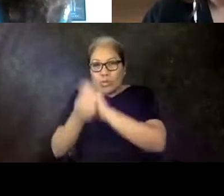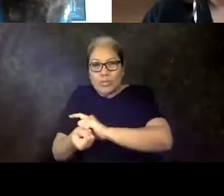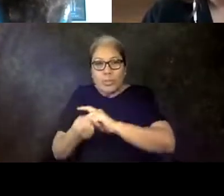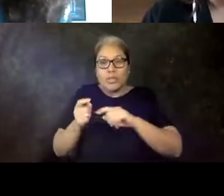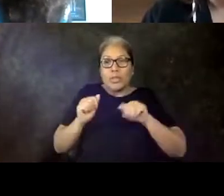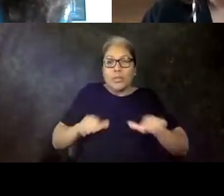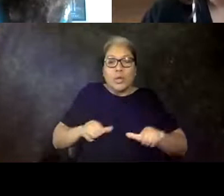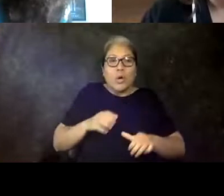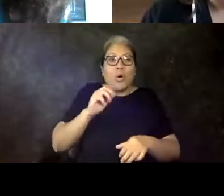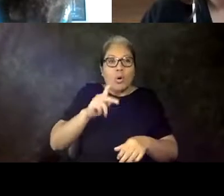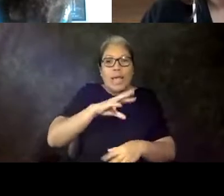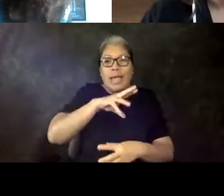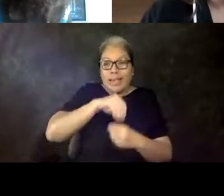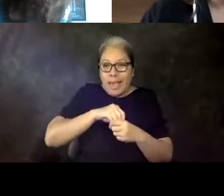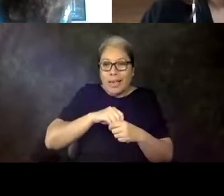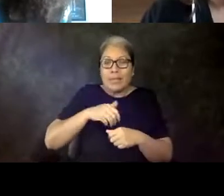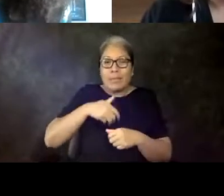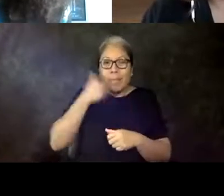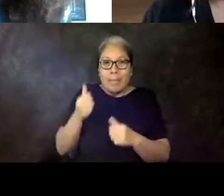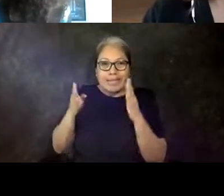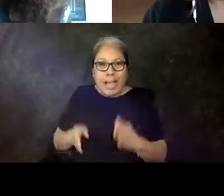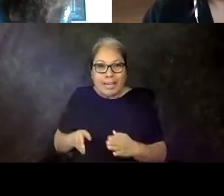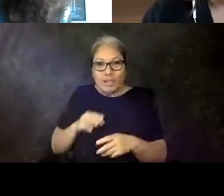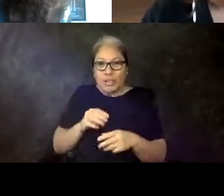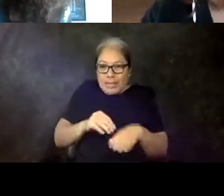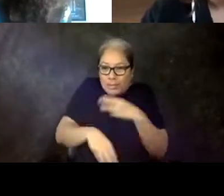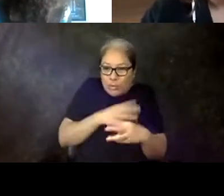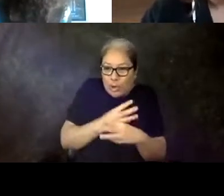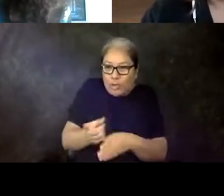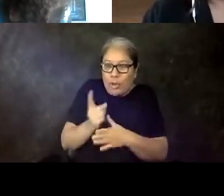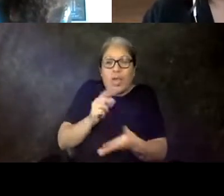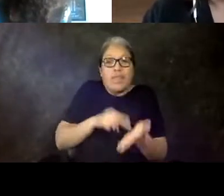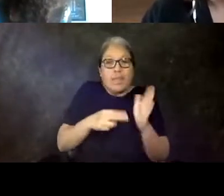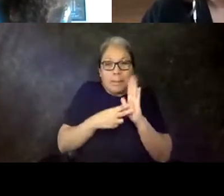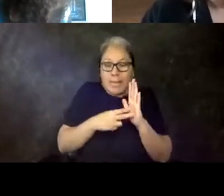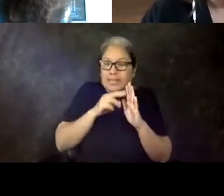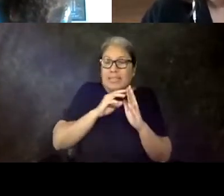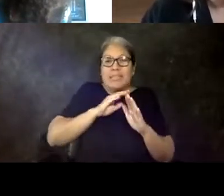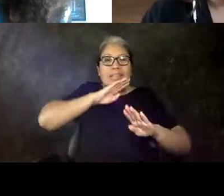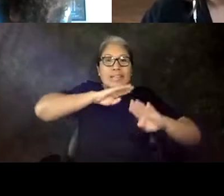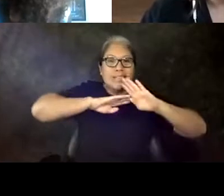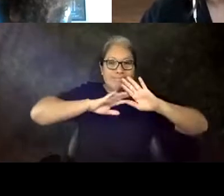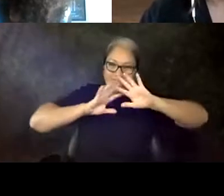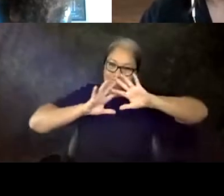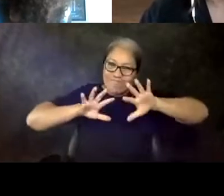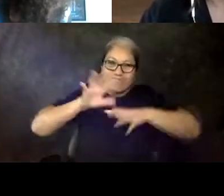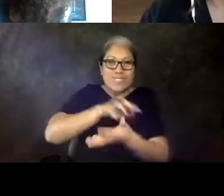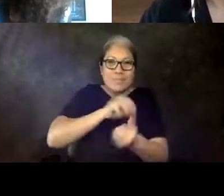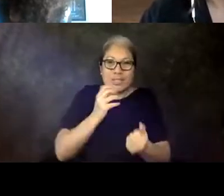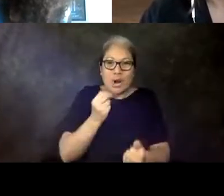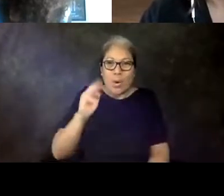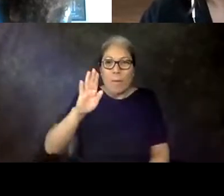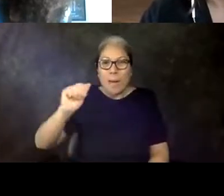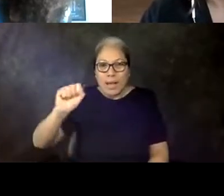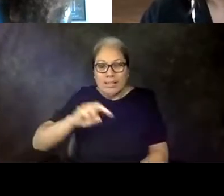be in this world, in this moment? That means dismantling our own biases. That means learning and growing and reflecting. We also